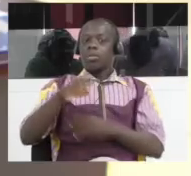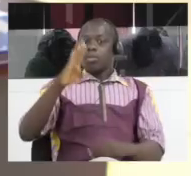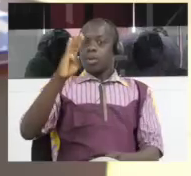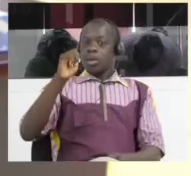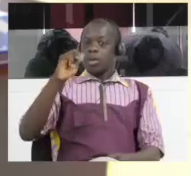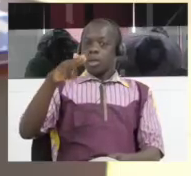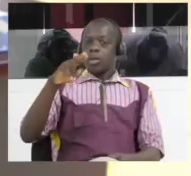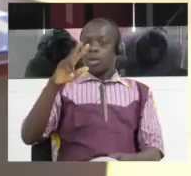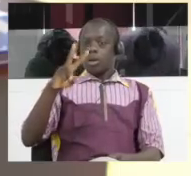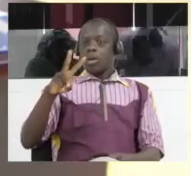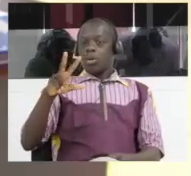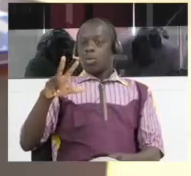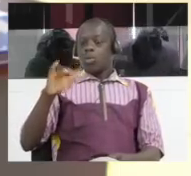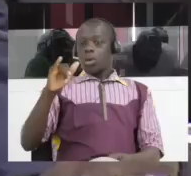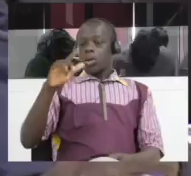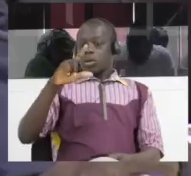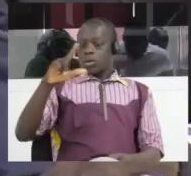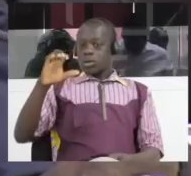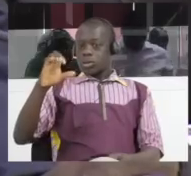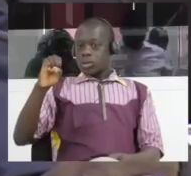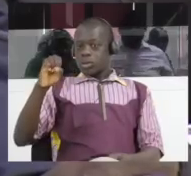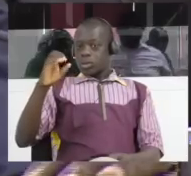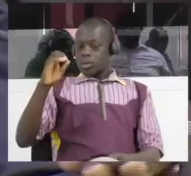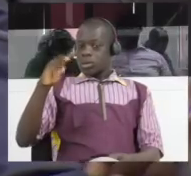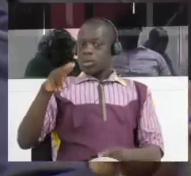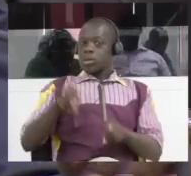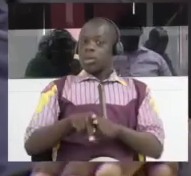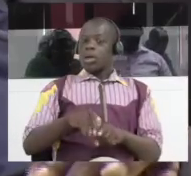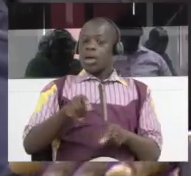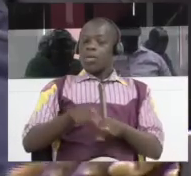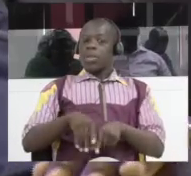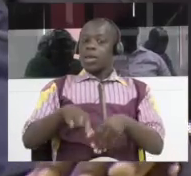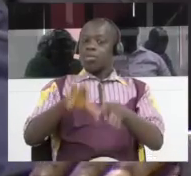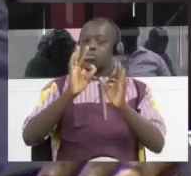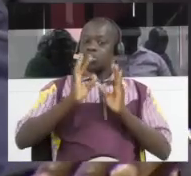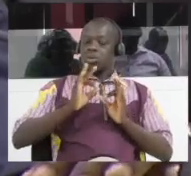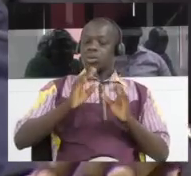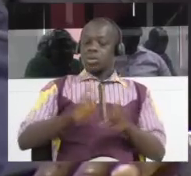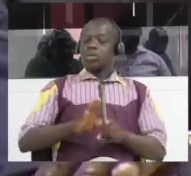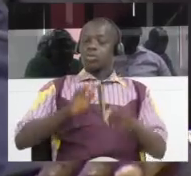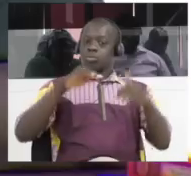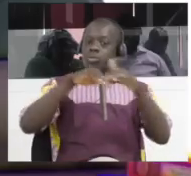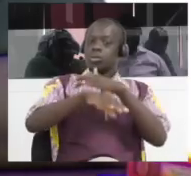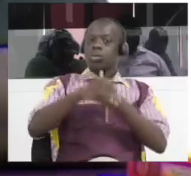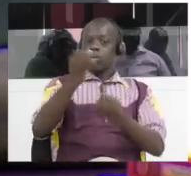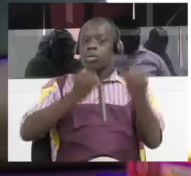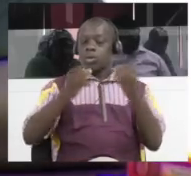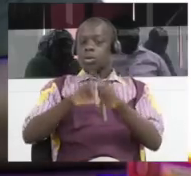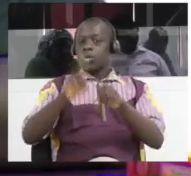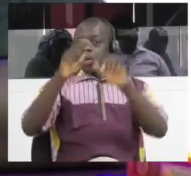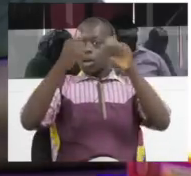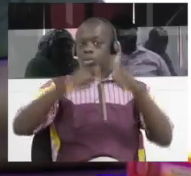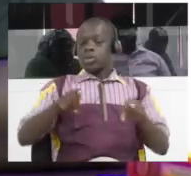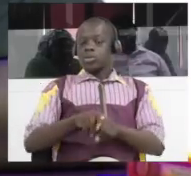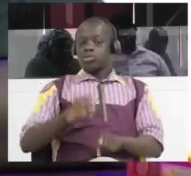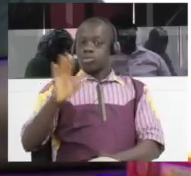Ben Wilson. They picked me up at that point. What happened after they picked you up? Well,